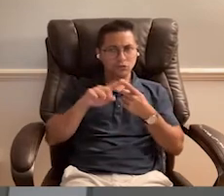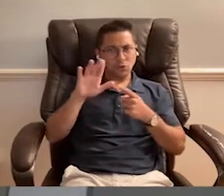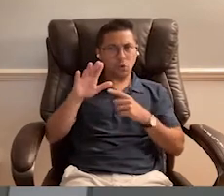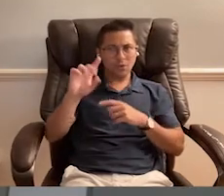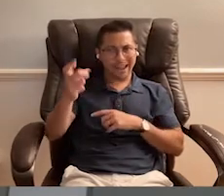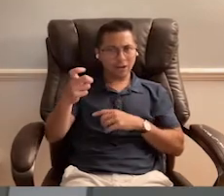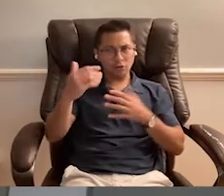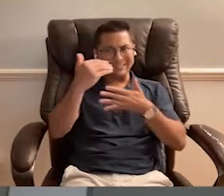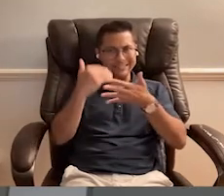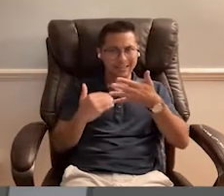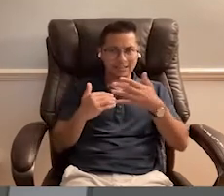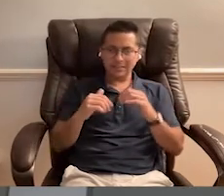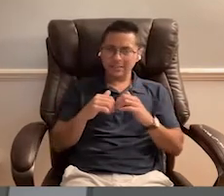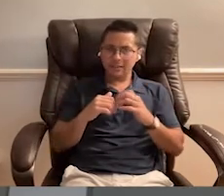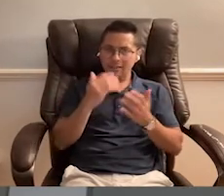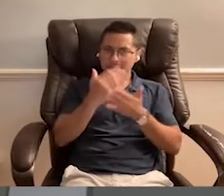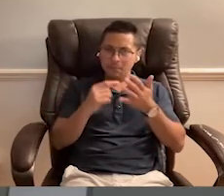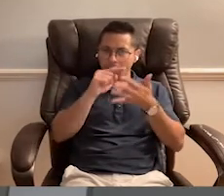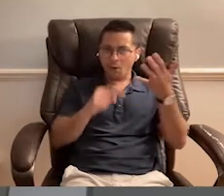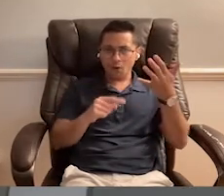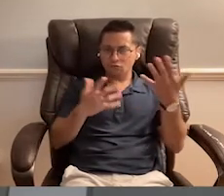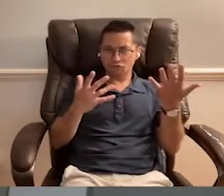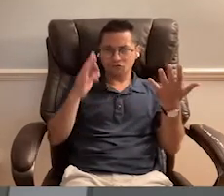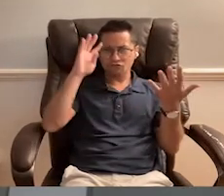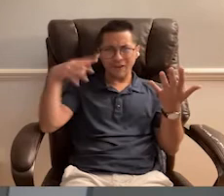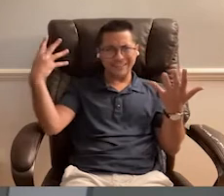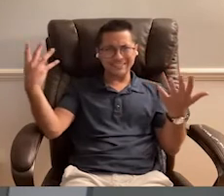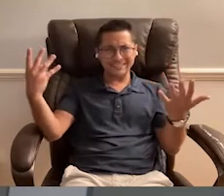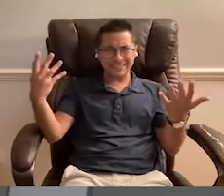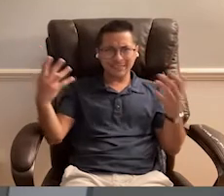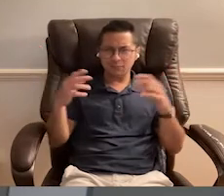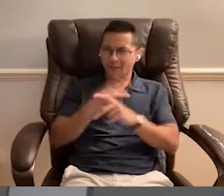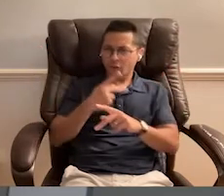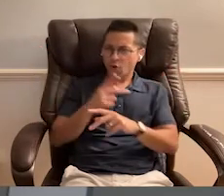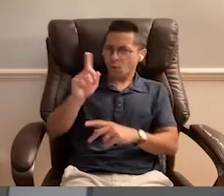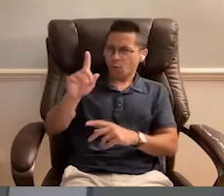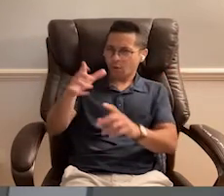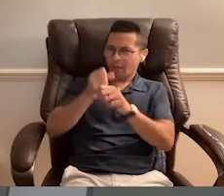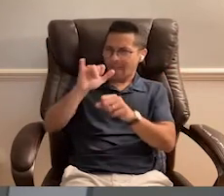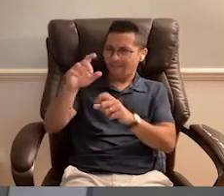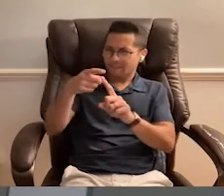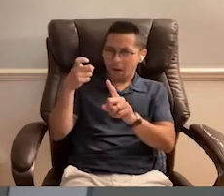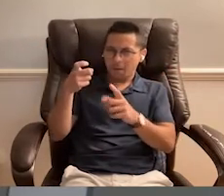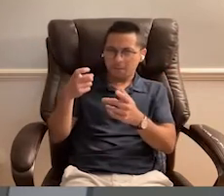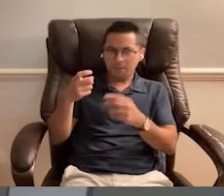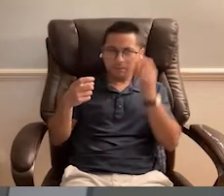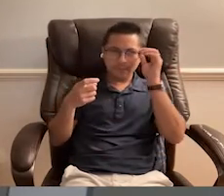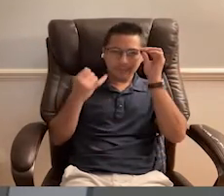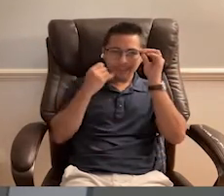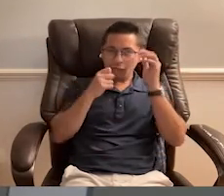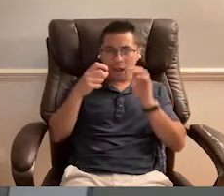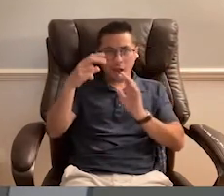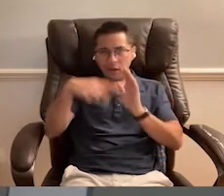And I mean, that goes back to your diagnoses. Some of your diagnoses really are crazy. I'm trying to figure out where they